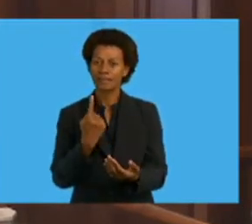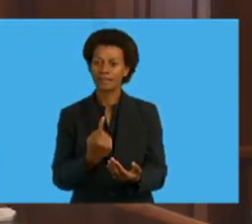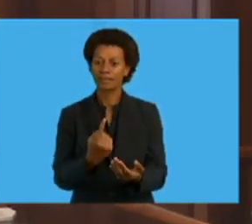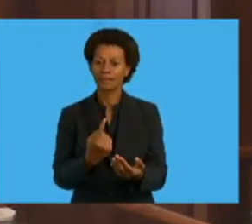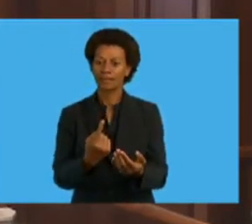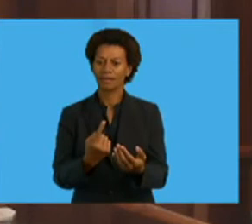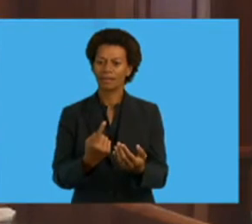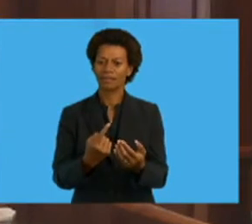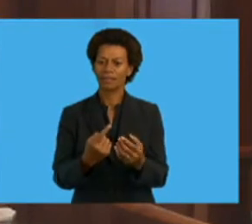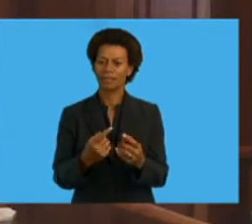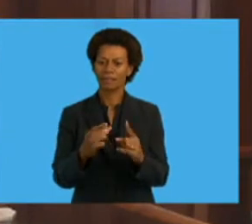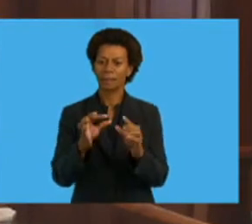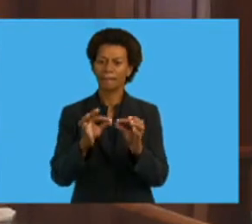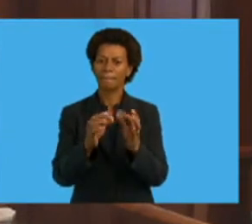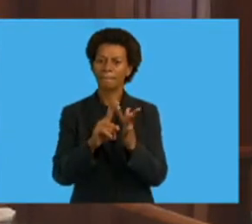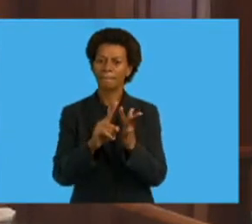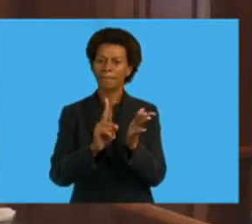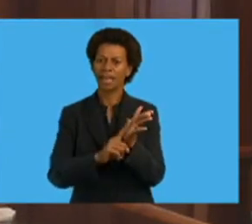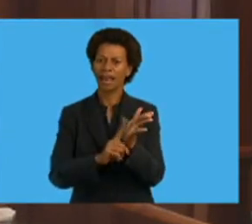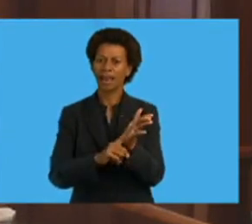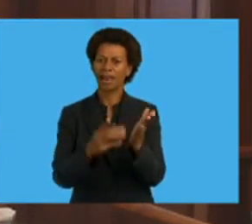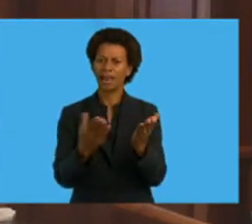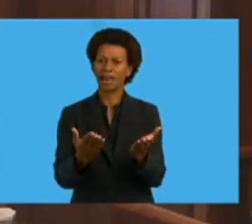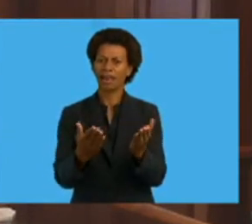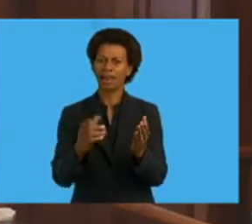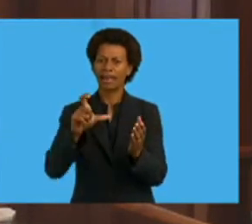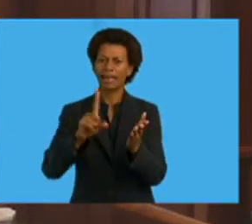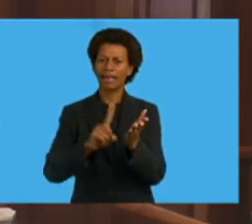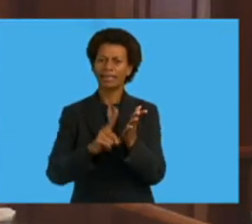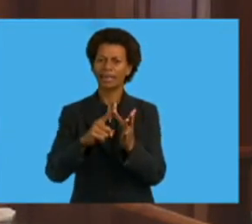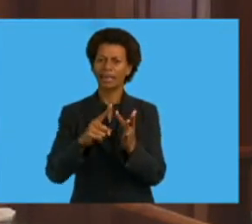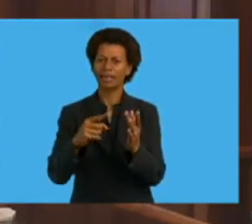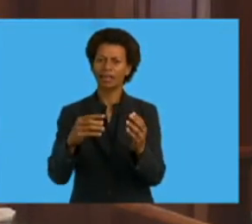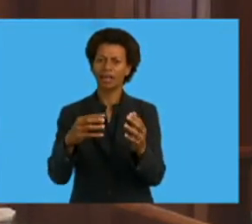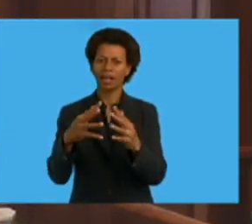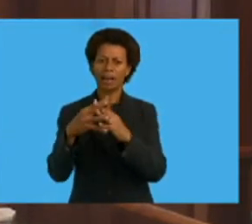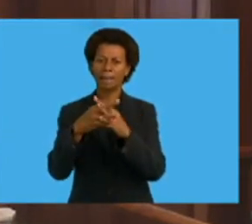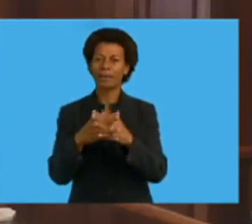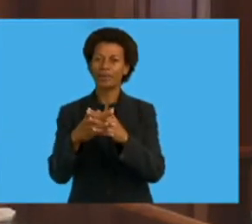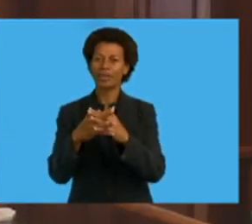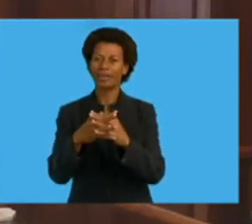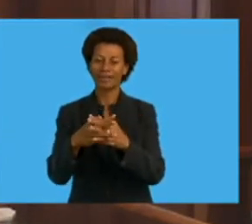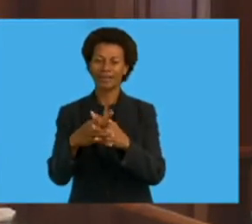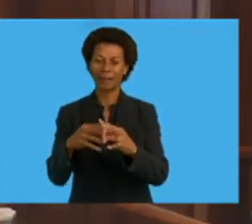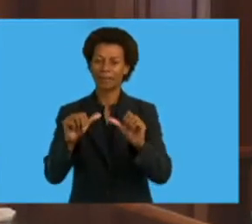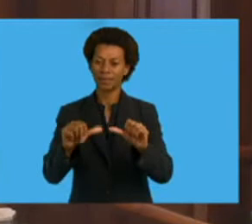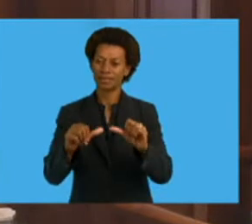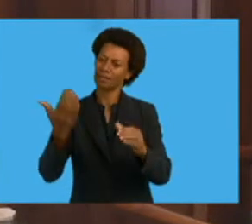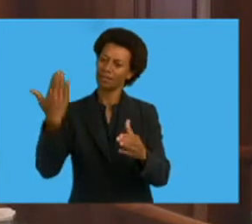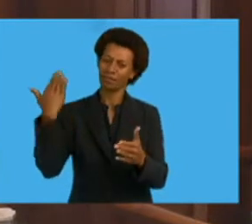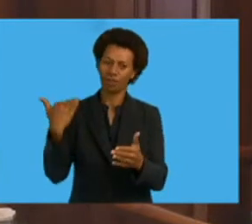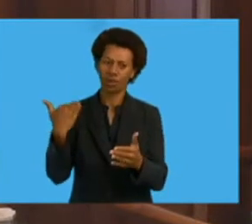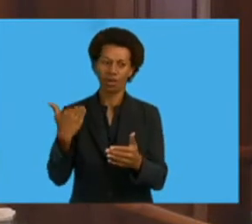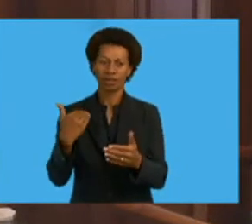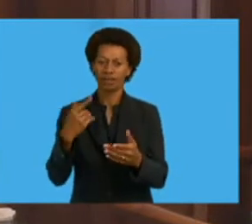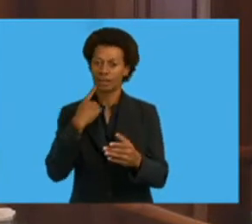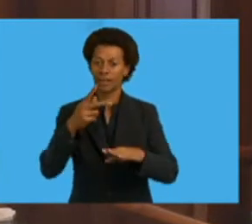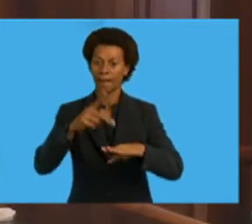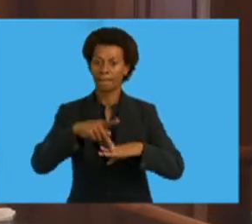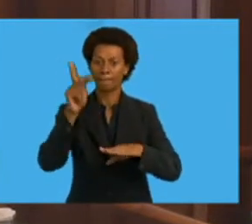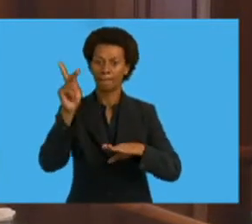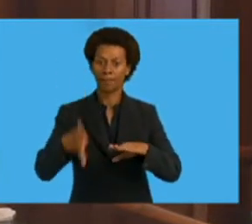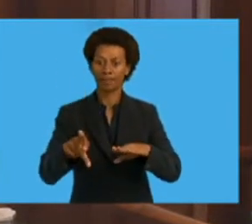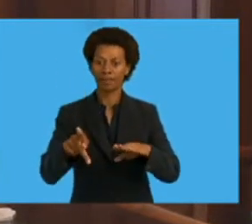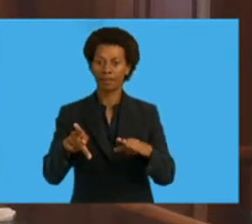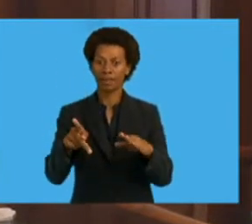US president, once said, Madam Speaker, when someone asked him about the key to political success, it's